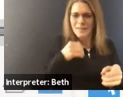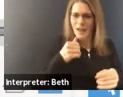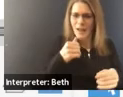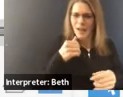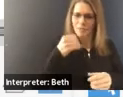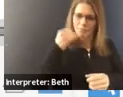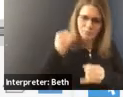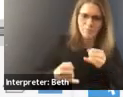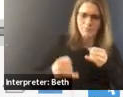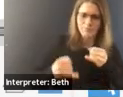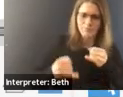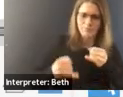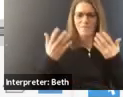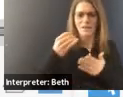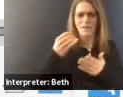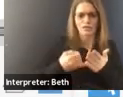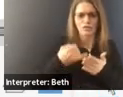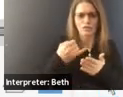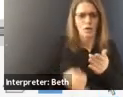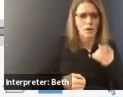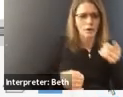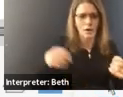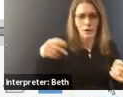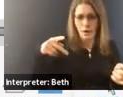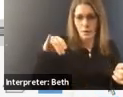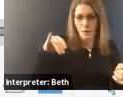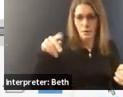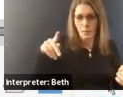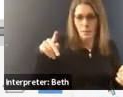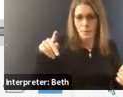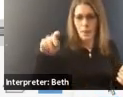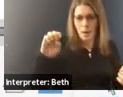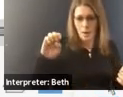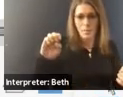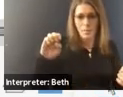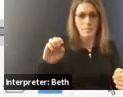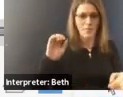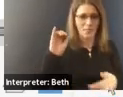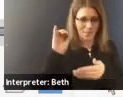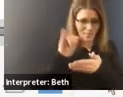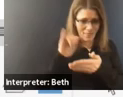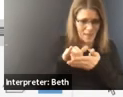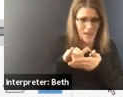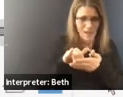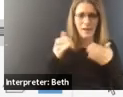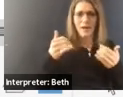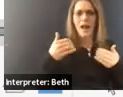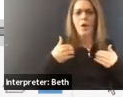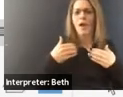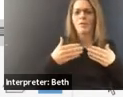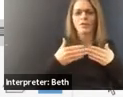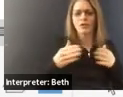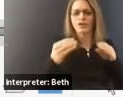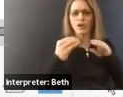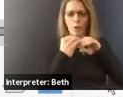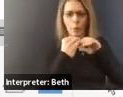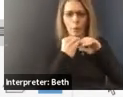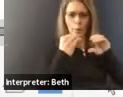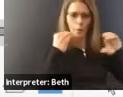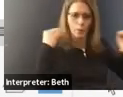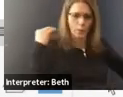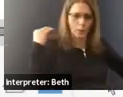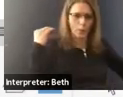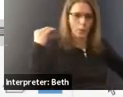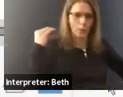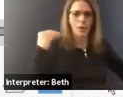I'm just gonna say pipe that. And now I can have a general turret on there. We're gonna say